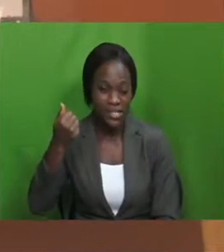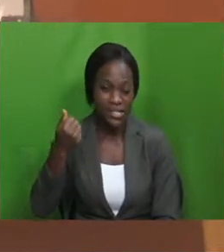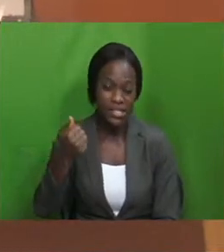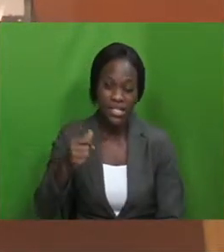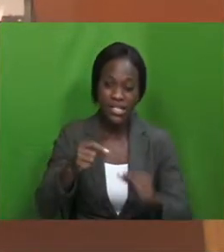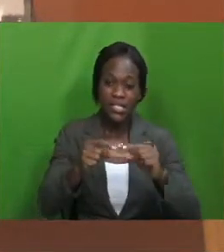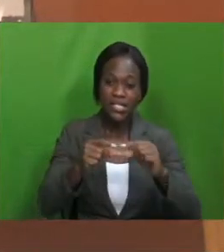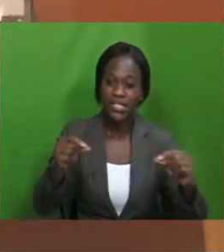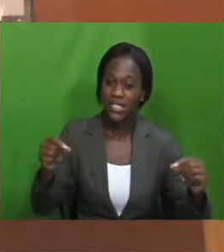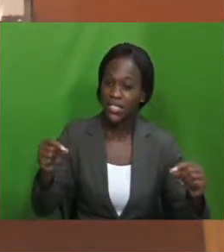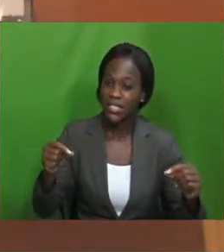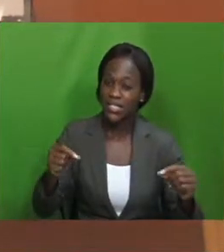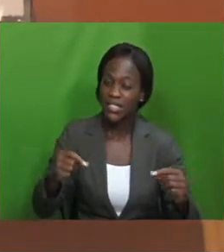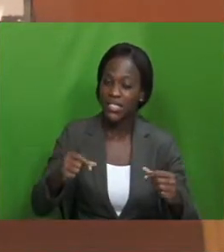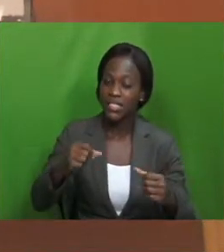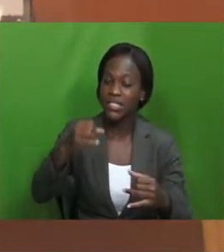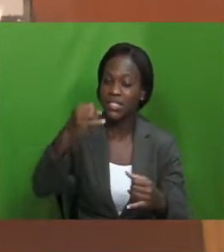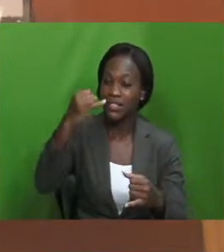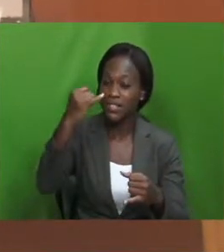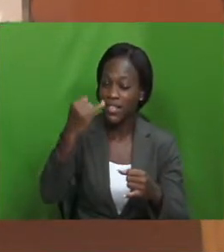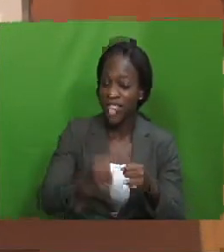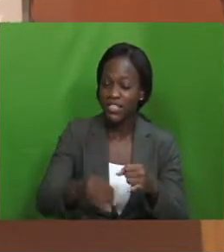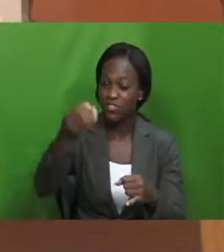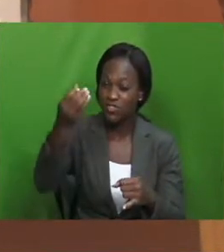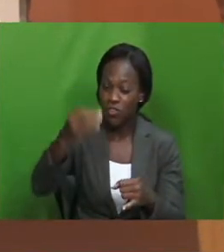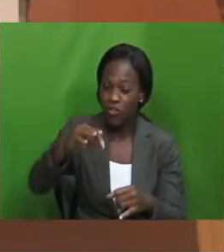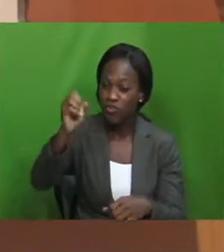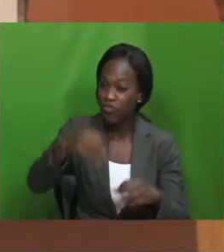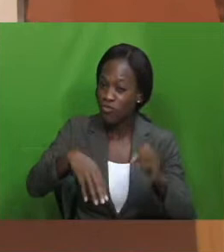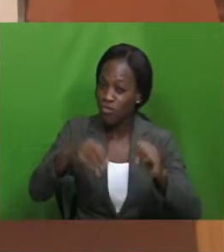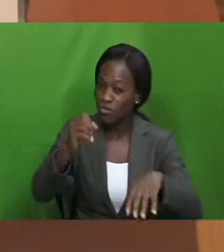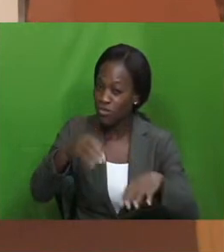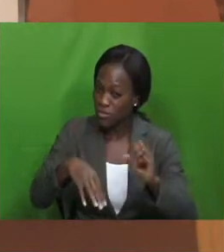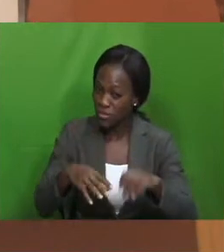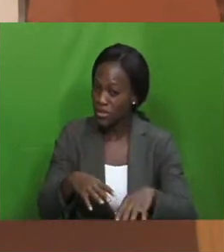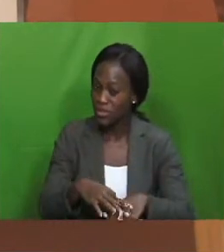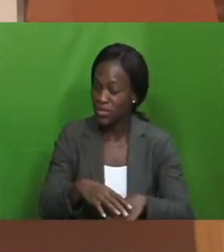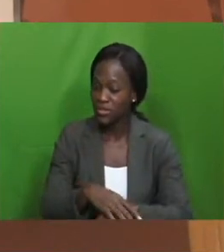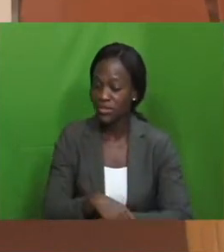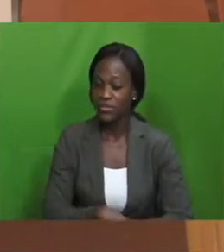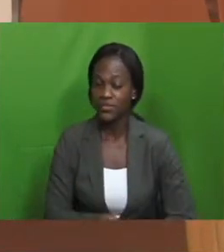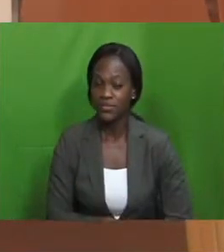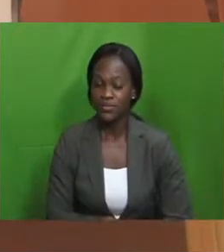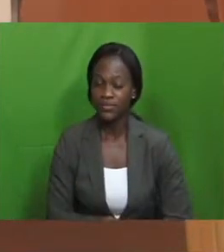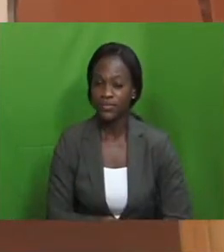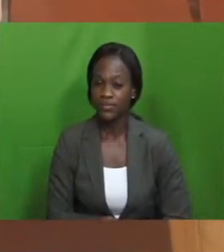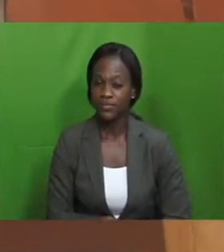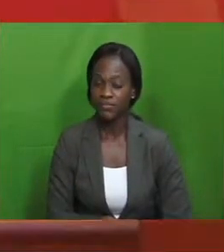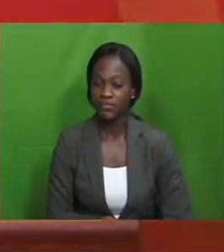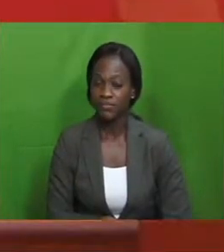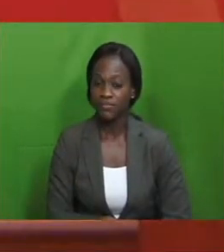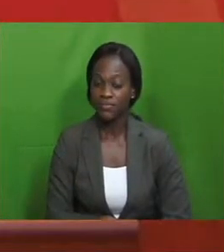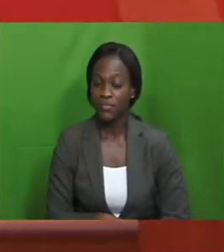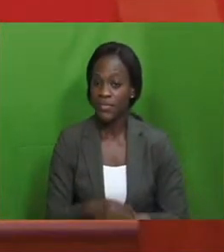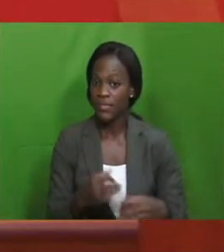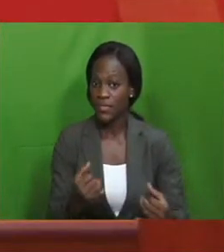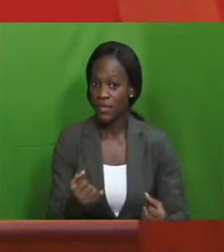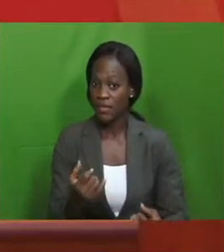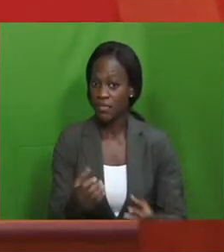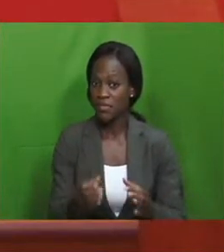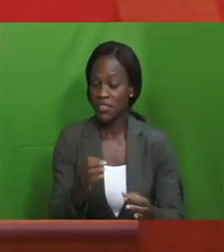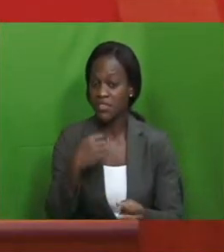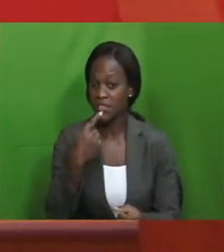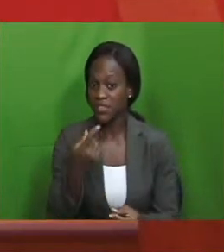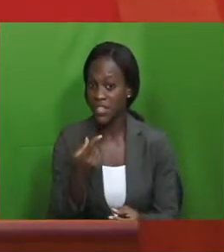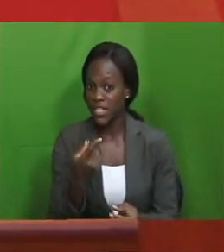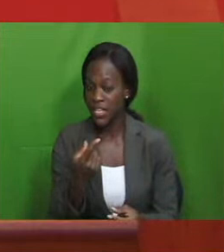Rather than concluding comments. Concluding comments may be. Now, if you say conclusion of comments, and then